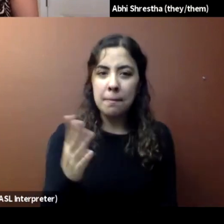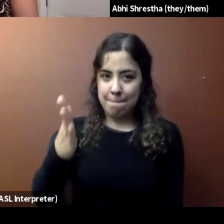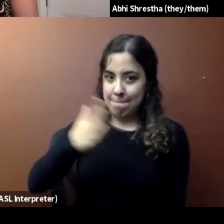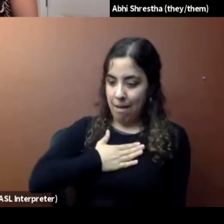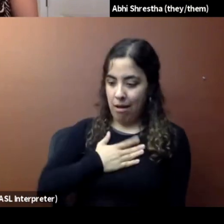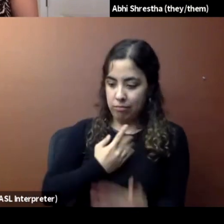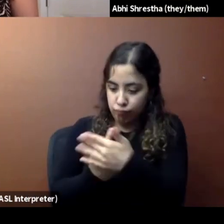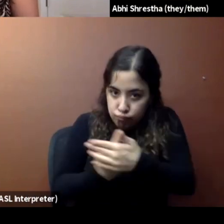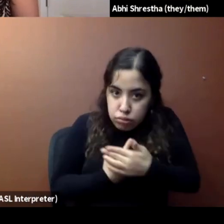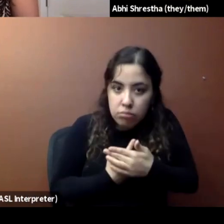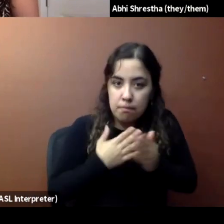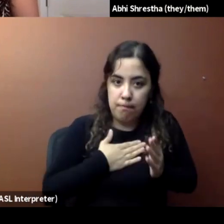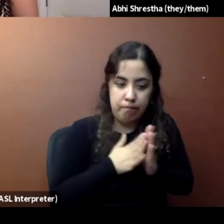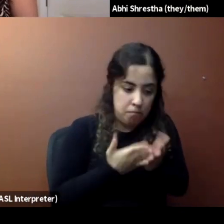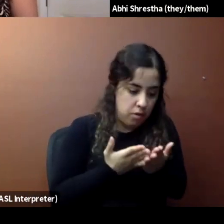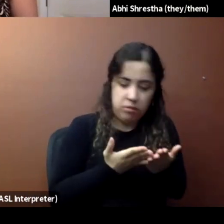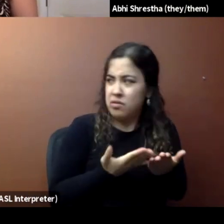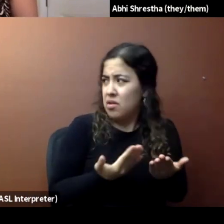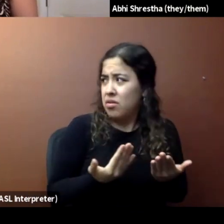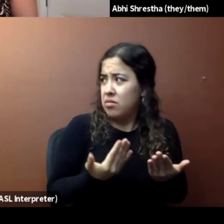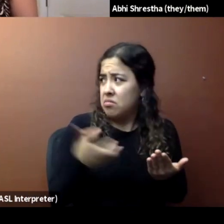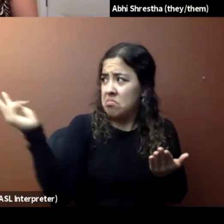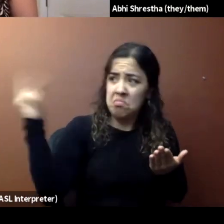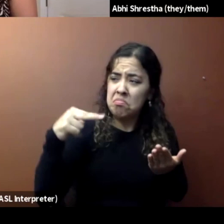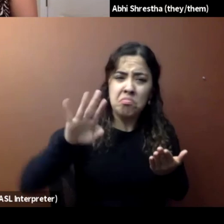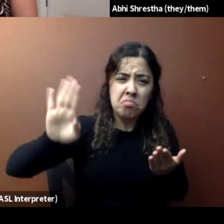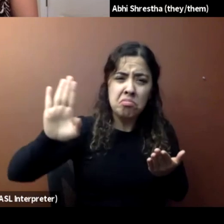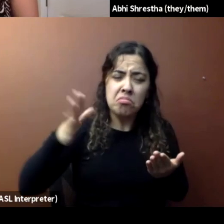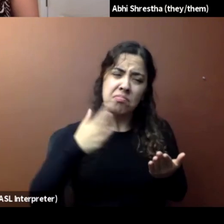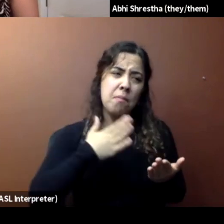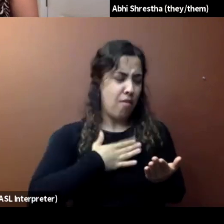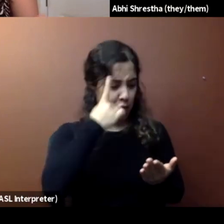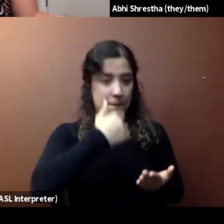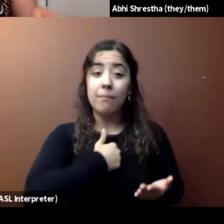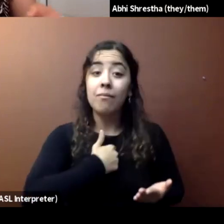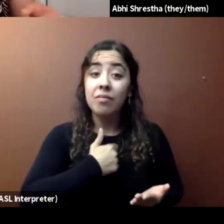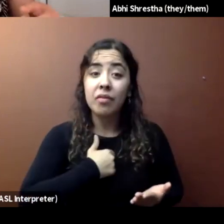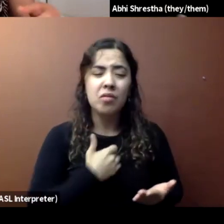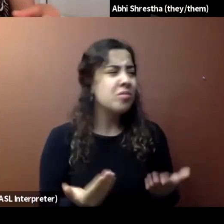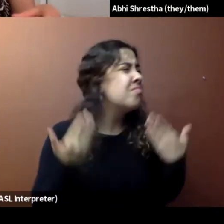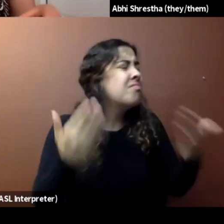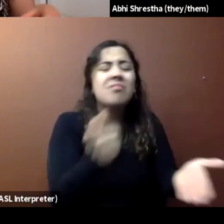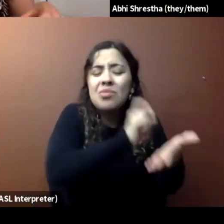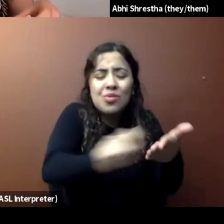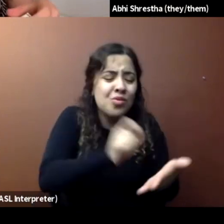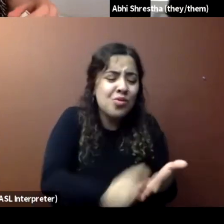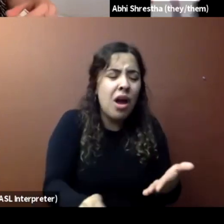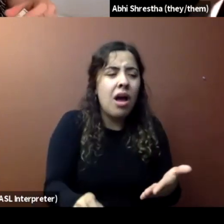write, I just do. I don't try to sound profound. I don't